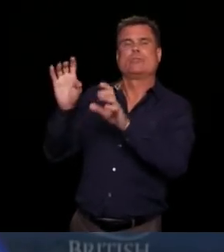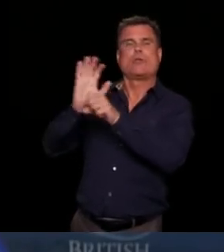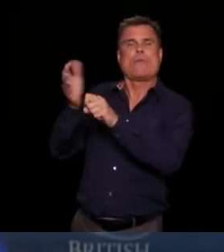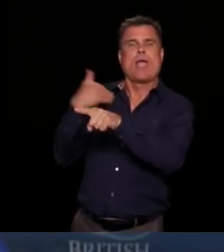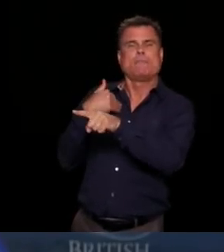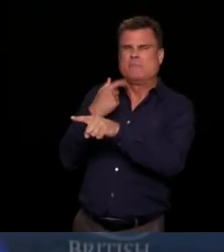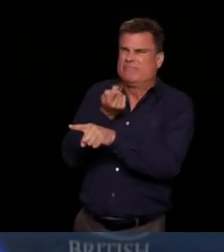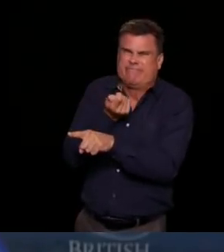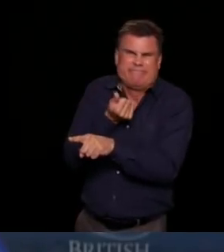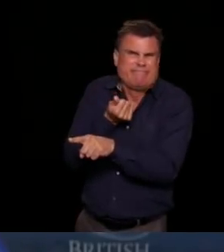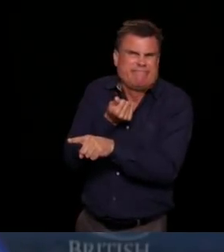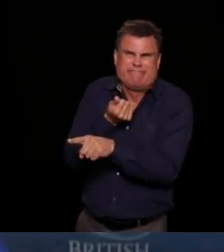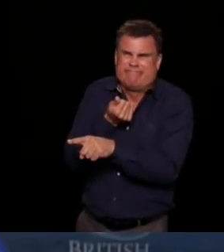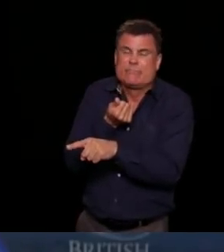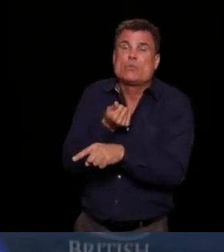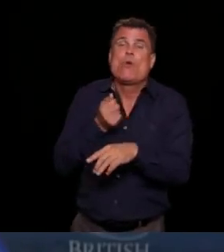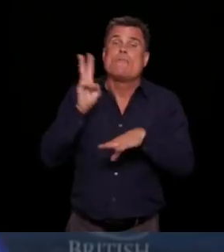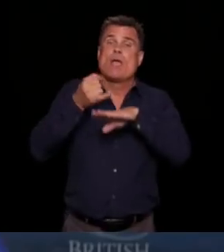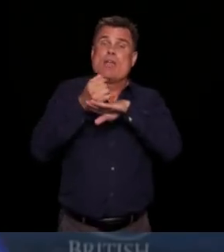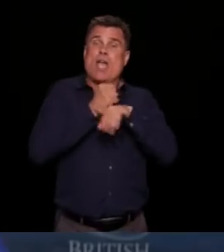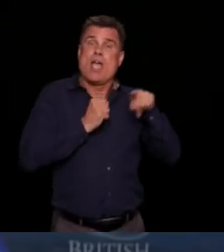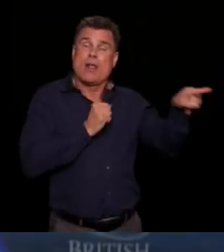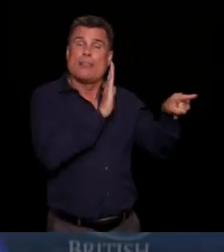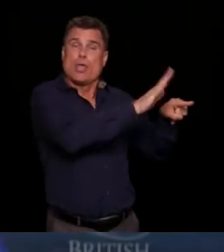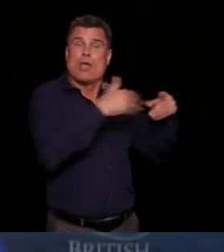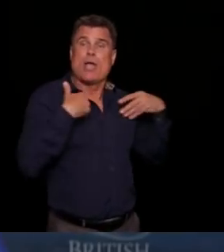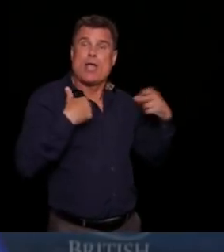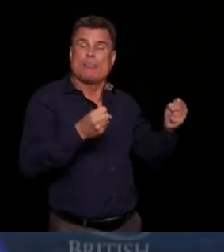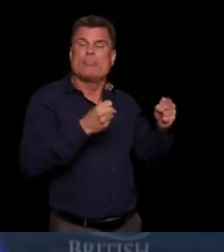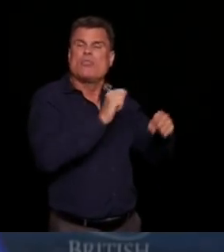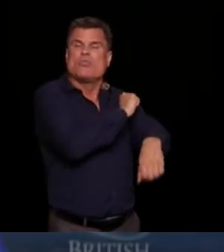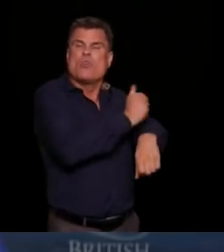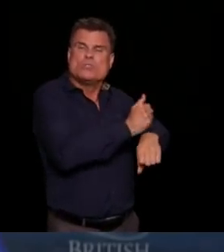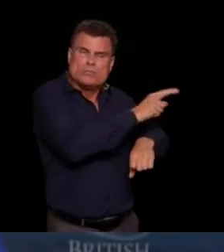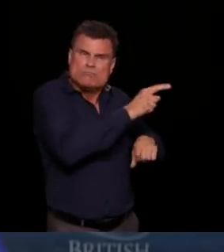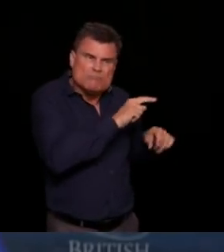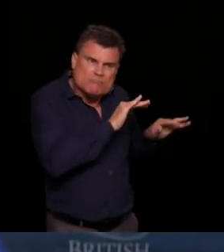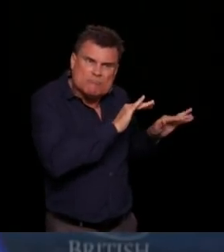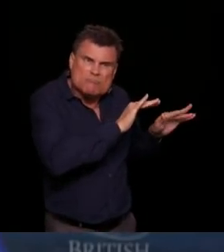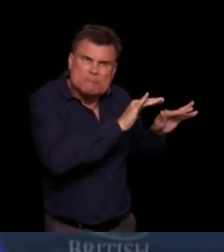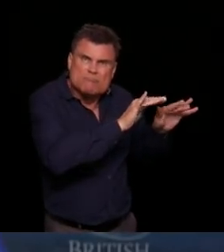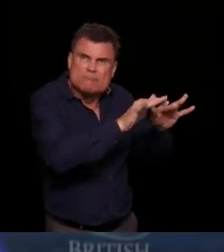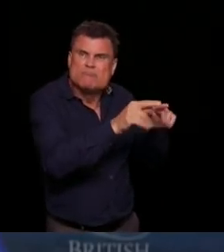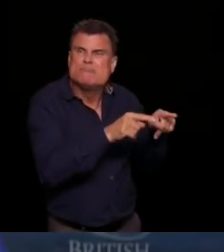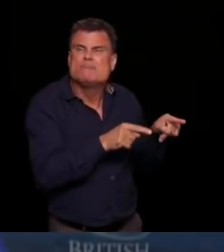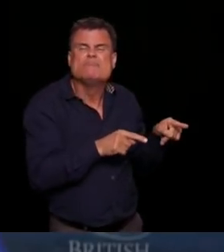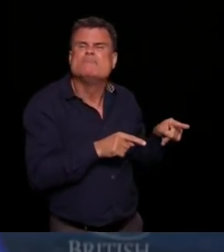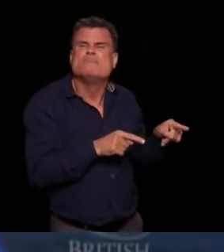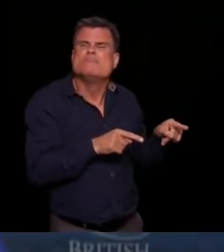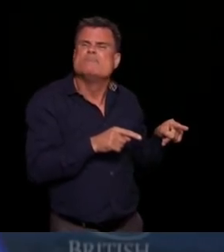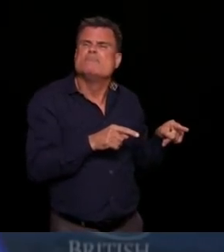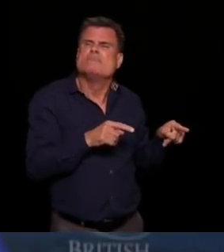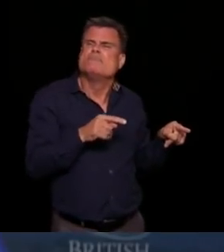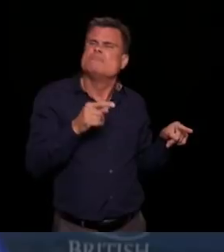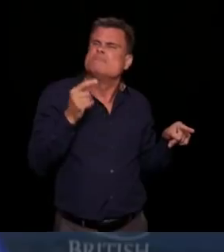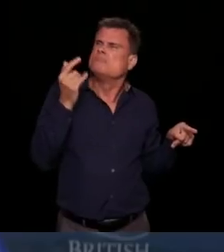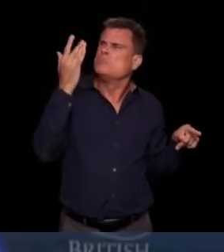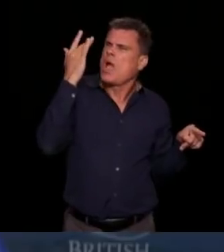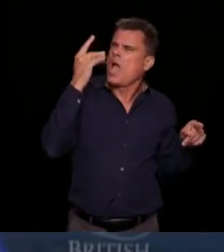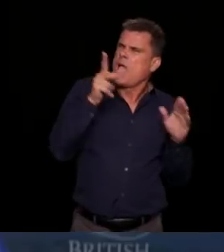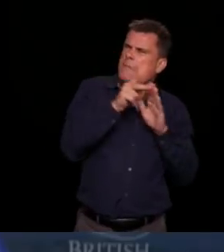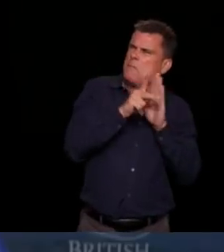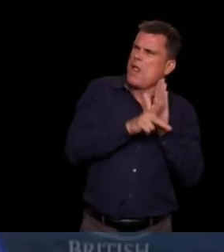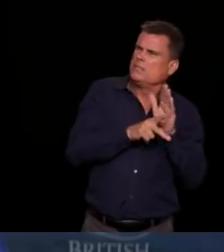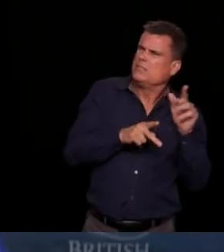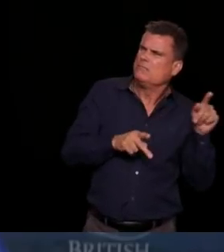about Island Health, and it's why people sometimes ask, well, why would you continue to have policies in place to protect people that